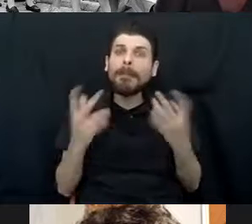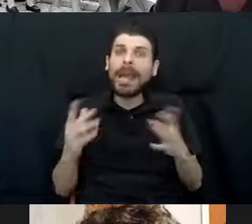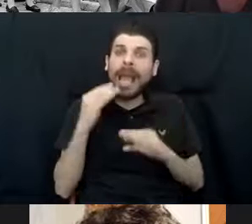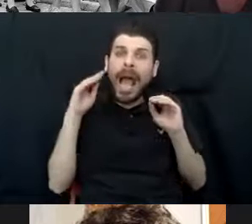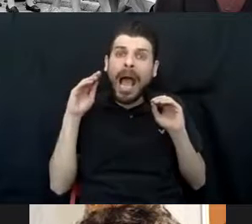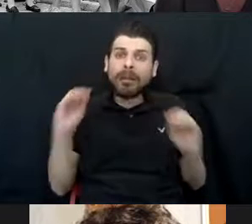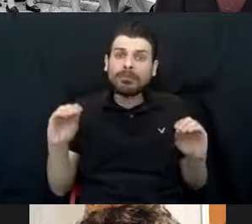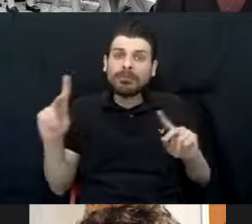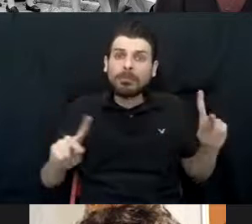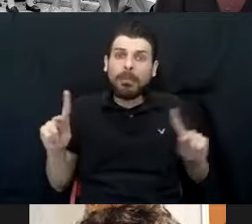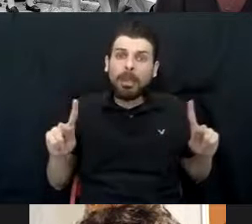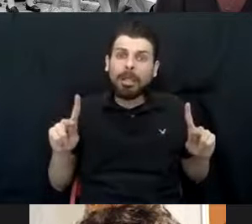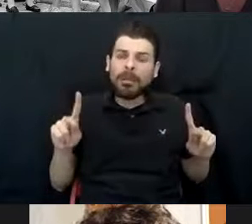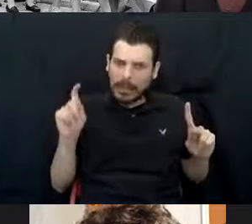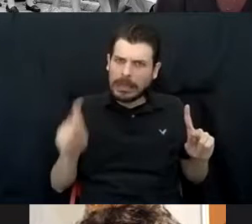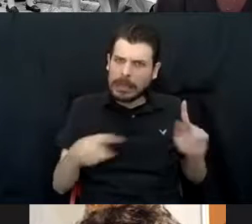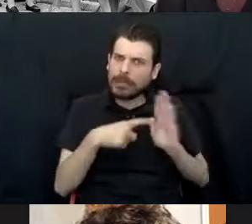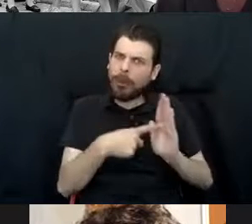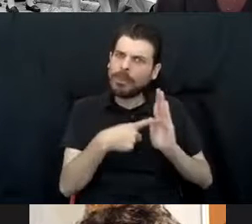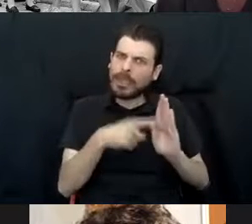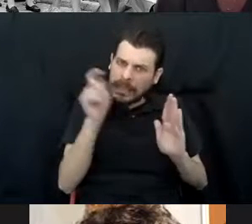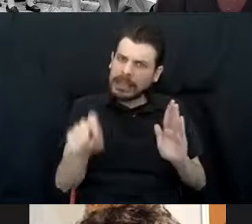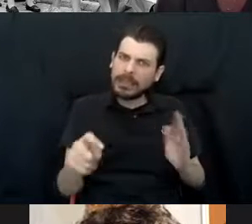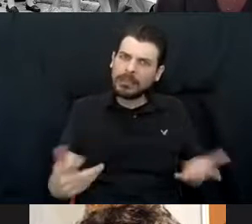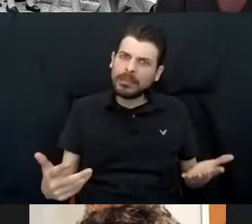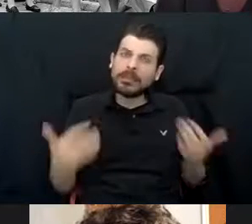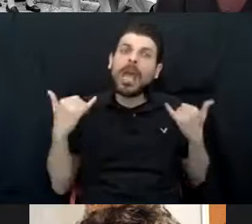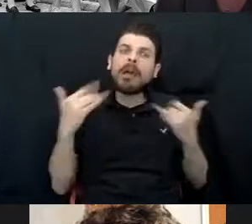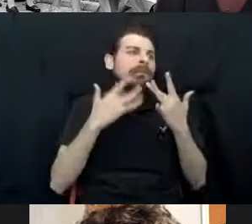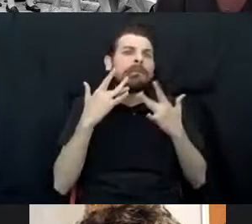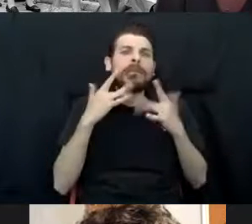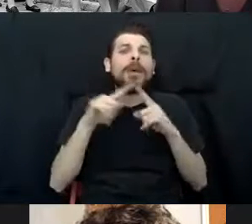be represented the most, and they will be so represented by Teressa.